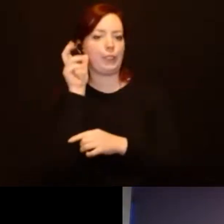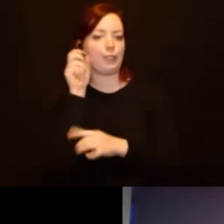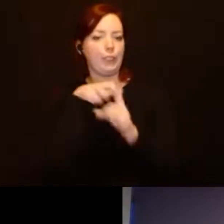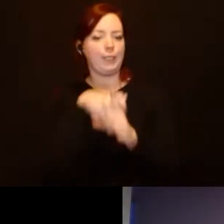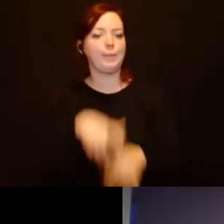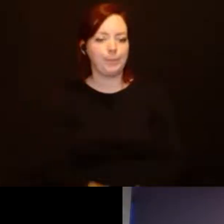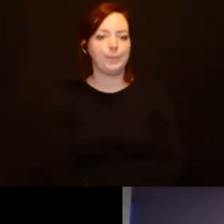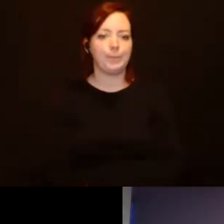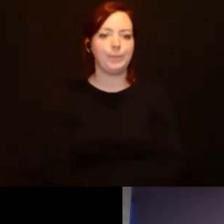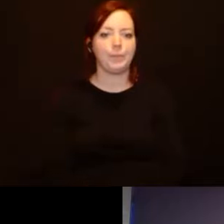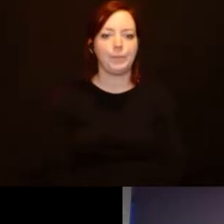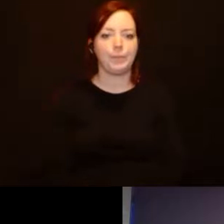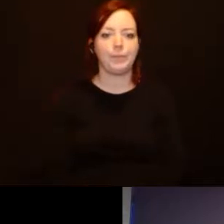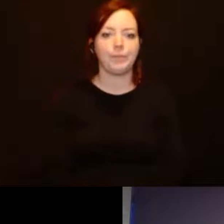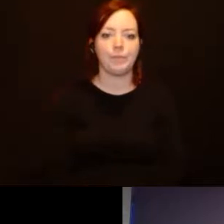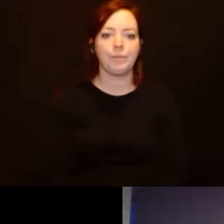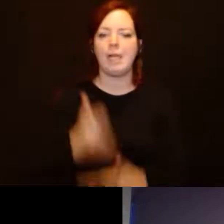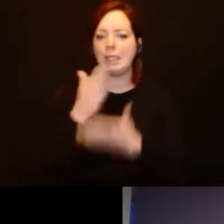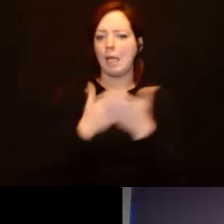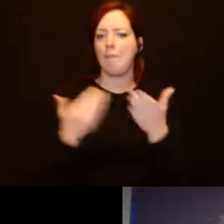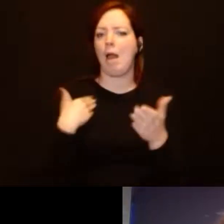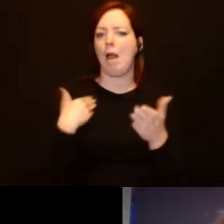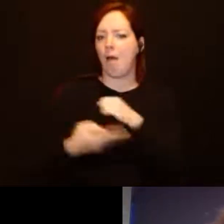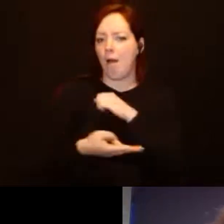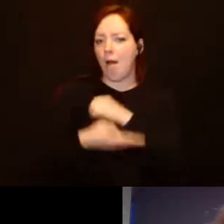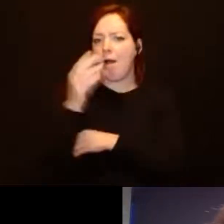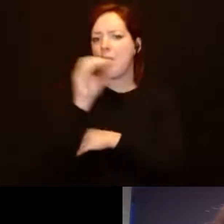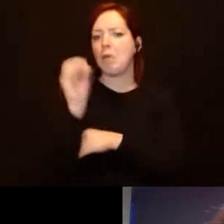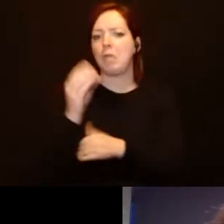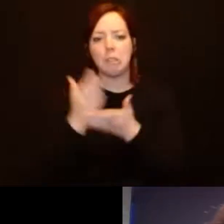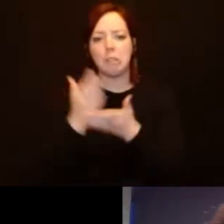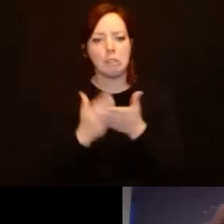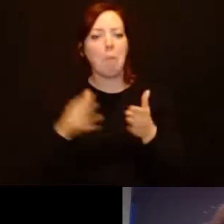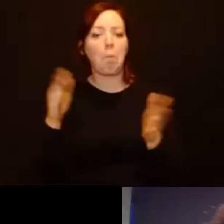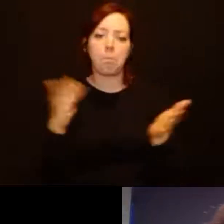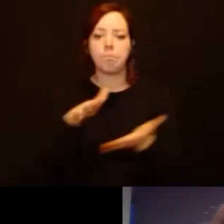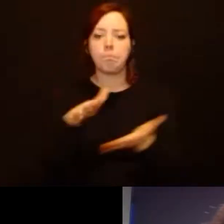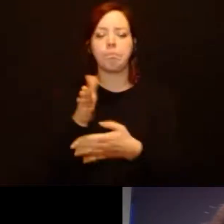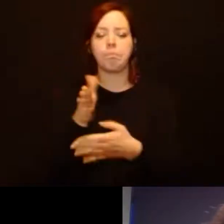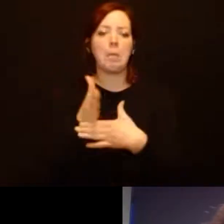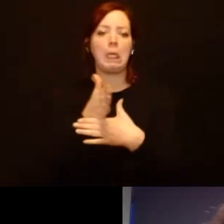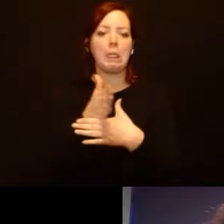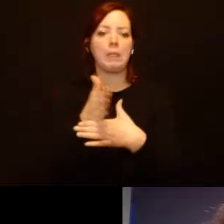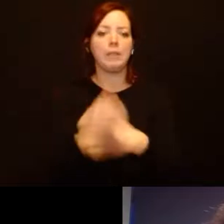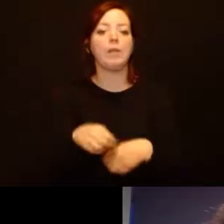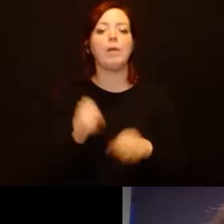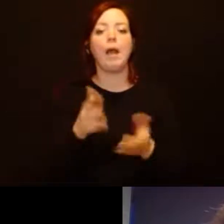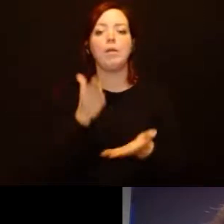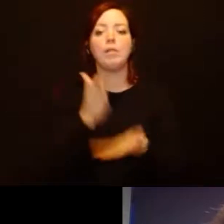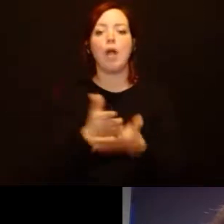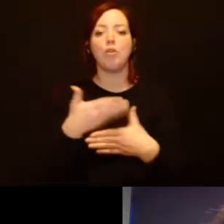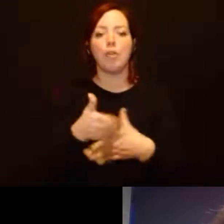higher ratings than others. Thank you so much for your responses. We won't stop sharing this particular